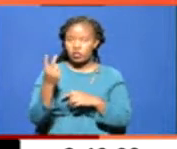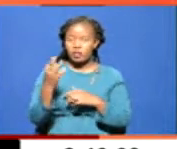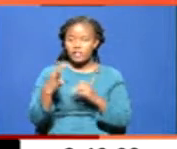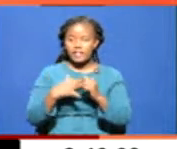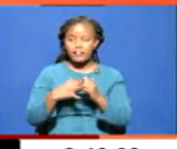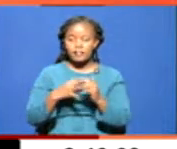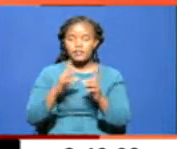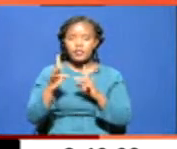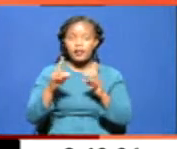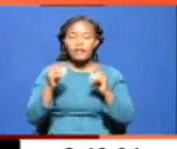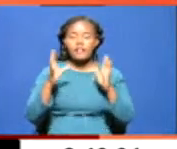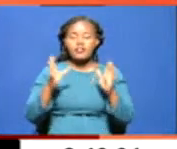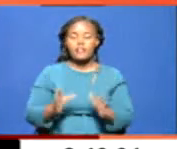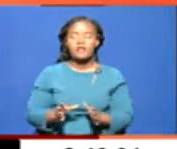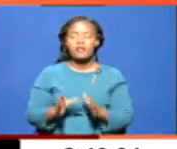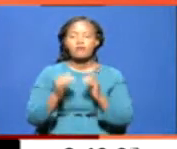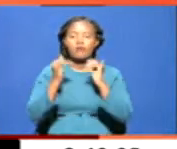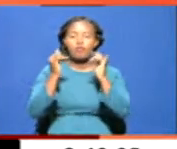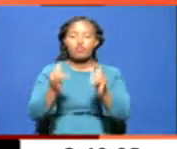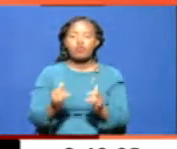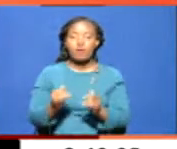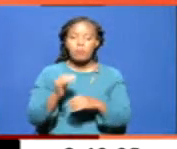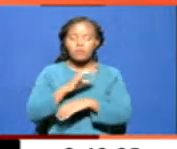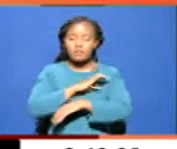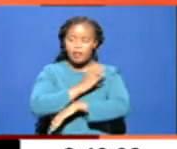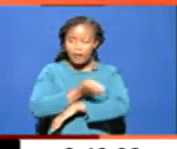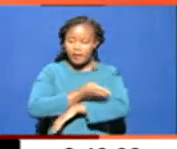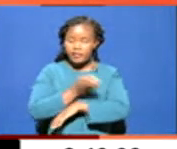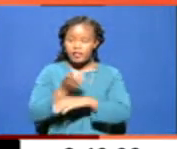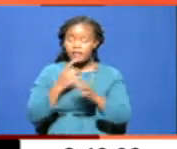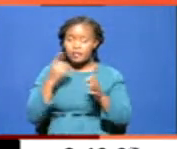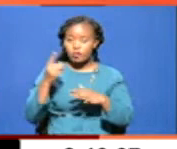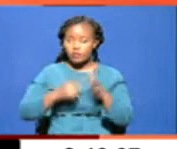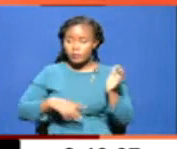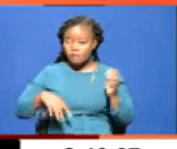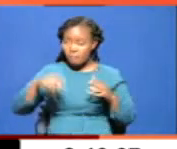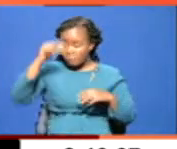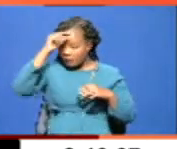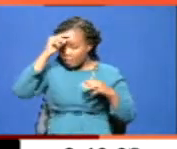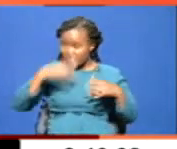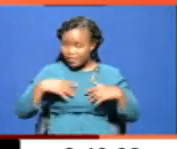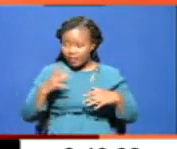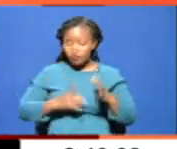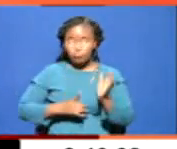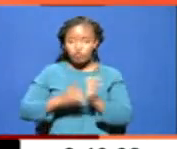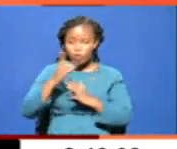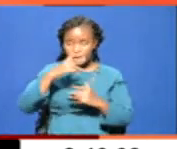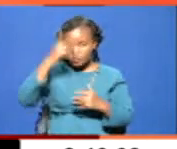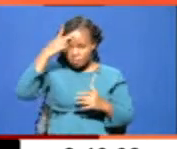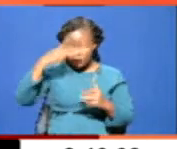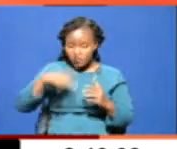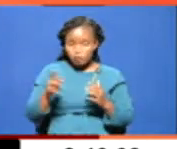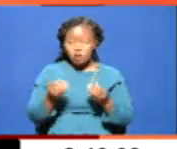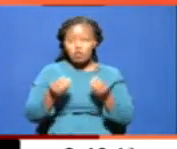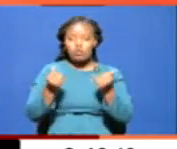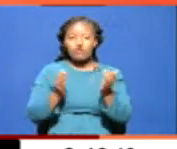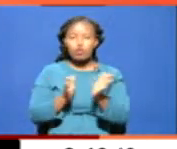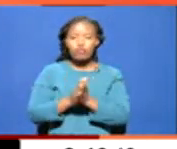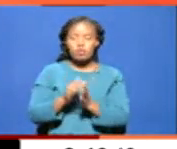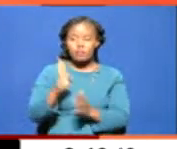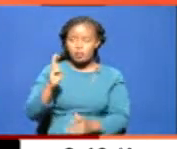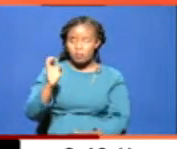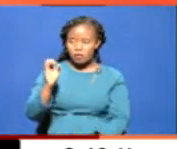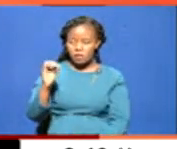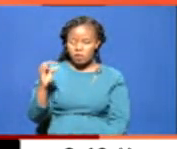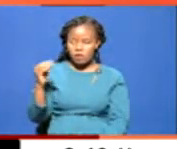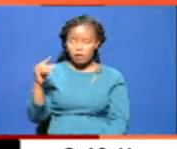of Renewable Energy, Dan Malango, says the government has developed policies to deal with biomass fuels, especially